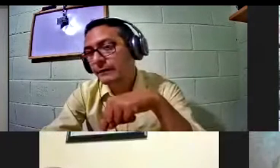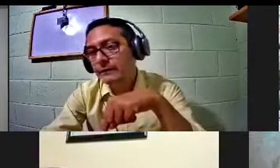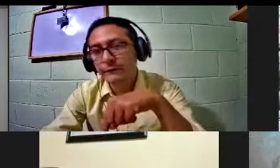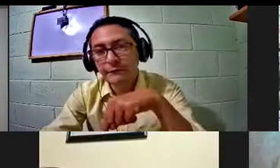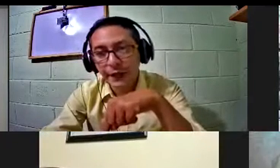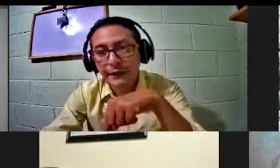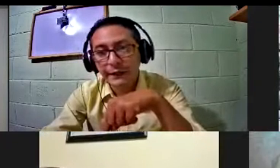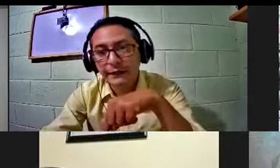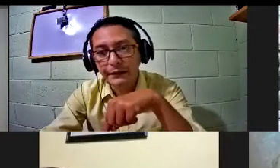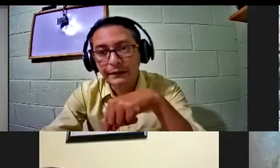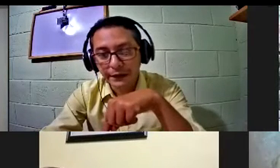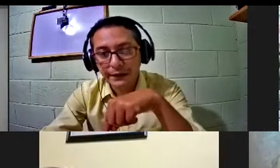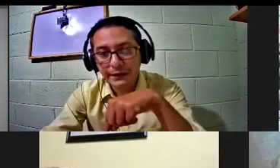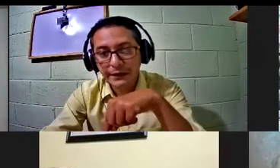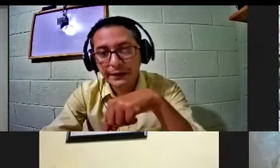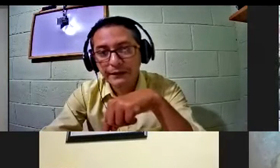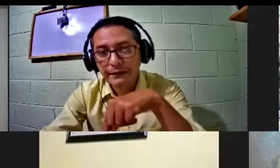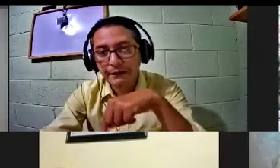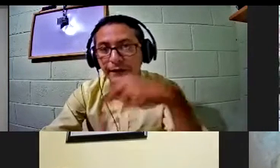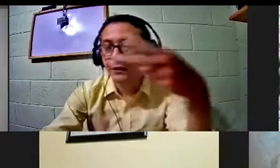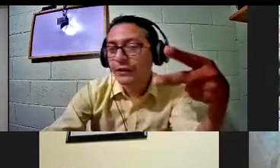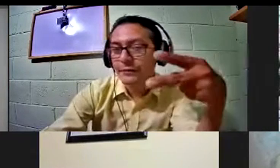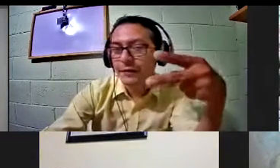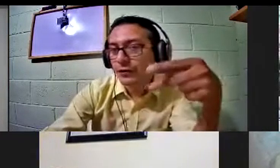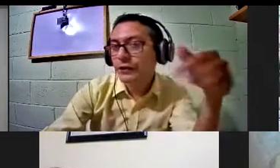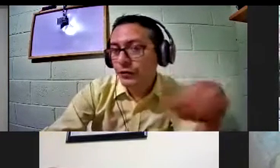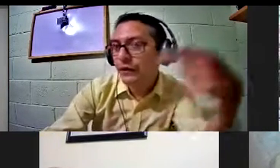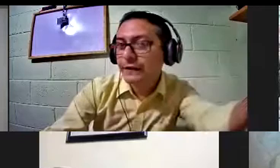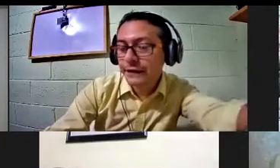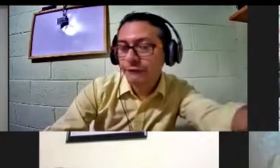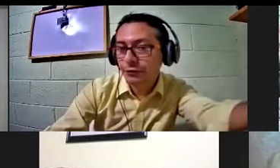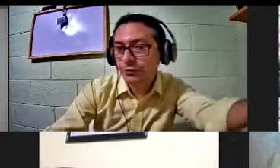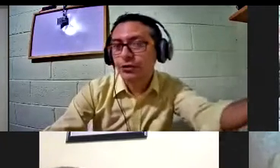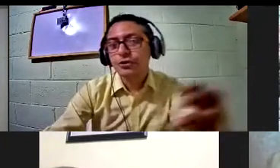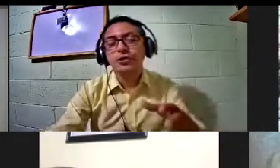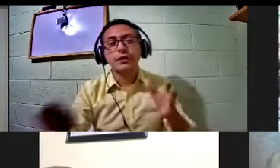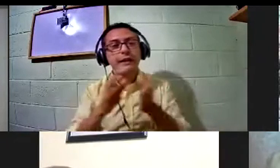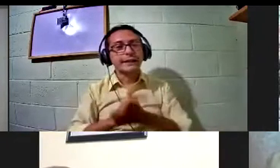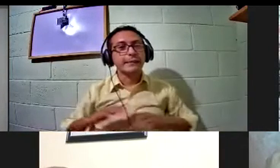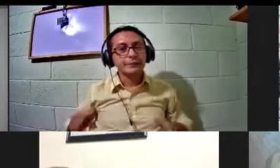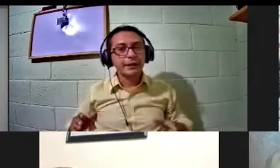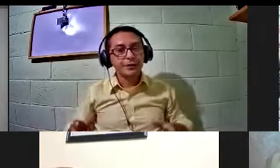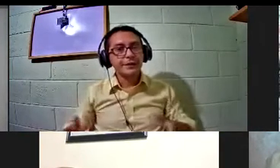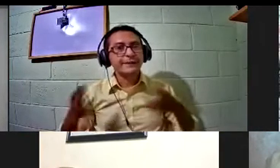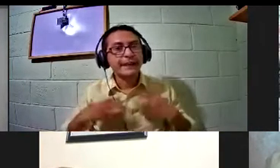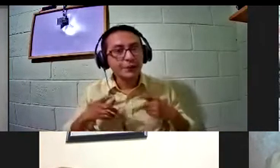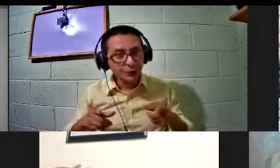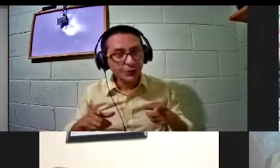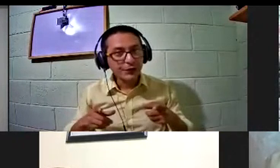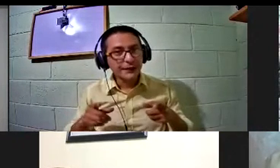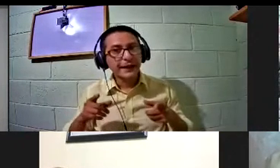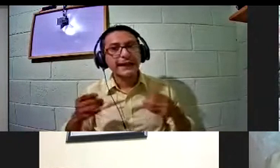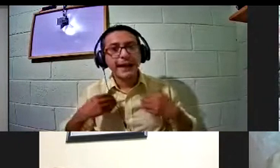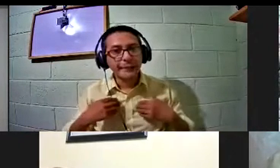es Friday. Okay. Faltan 2 días para Sunday. Sunday es en el futuro. So, la time expression is telling